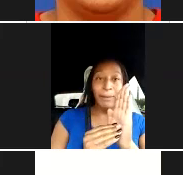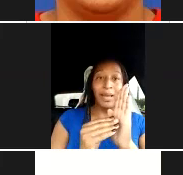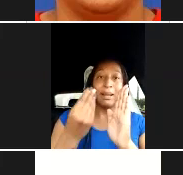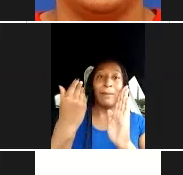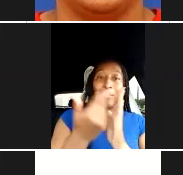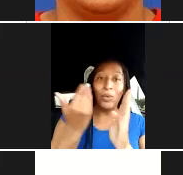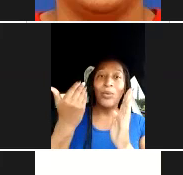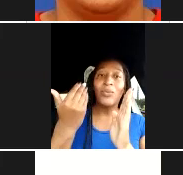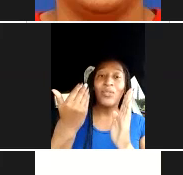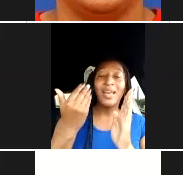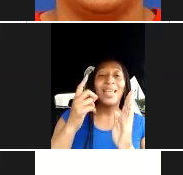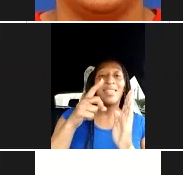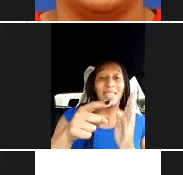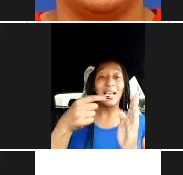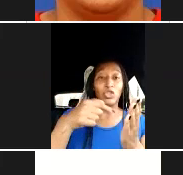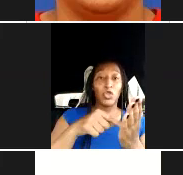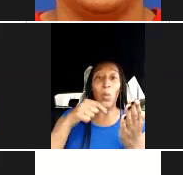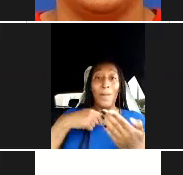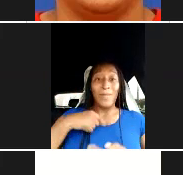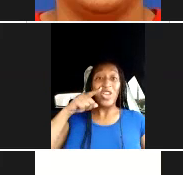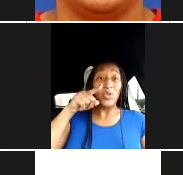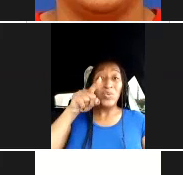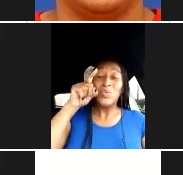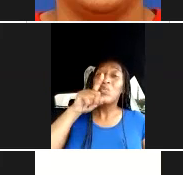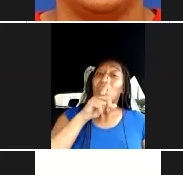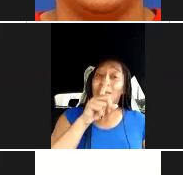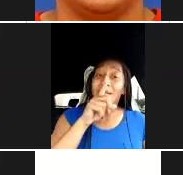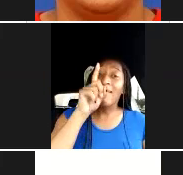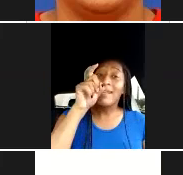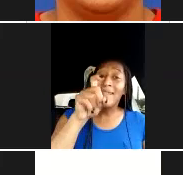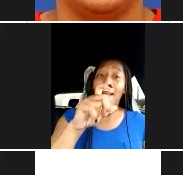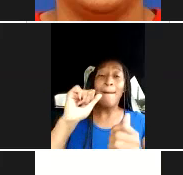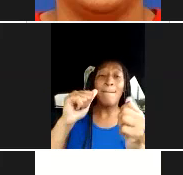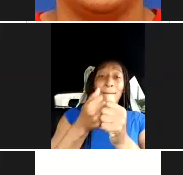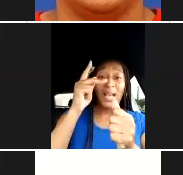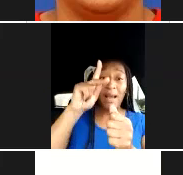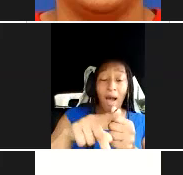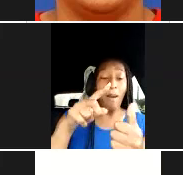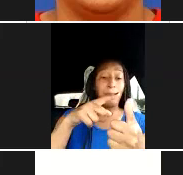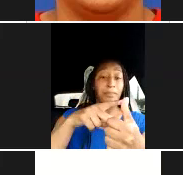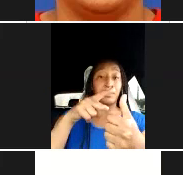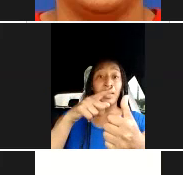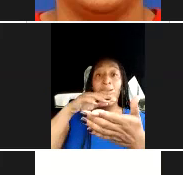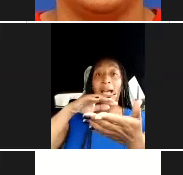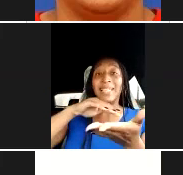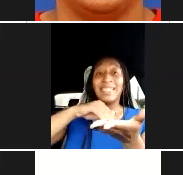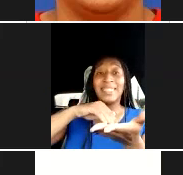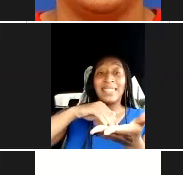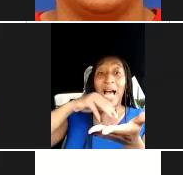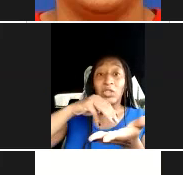makeup. And that can be a doctor's excuse, an obituary, a judge's order, something